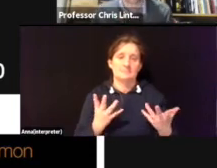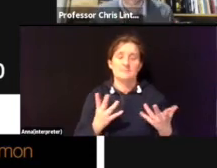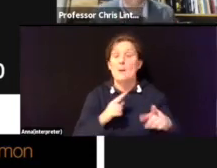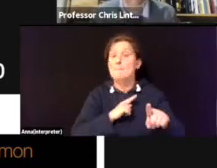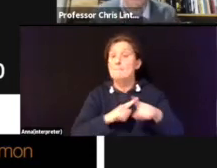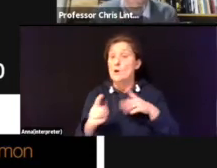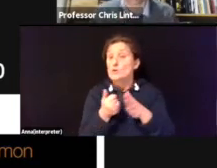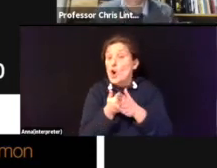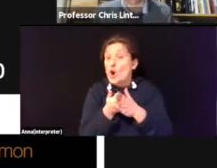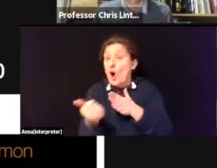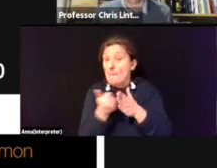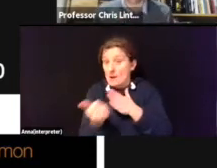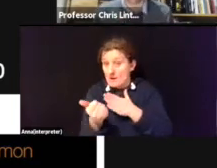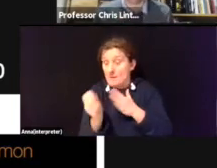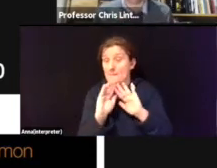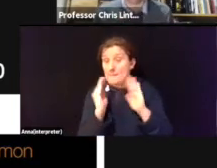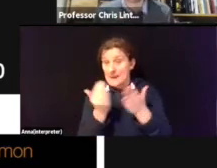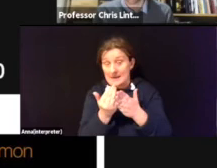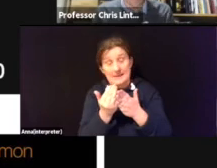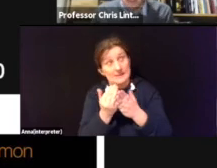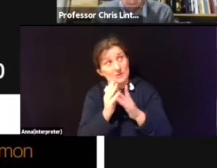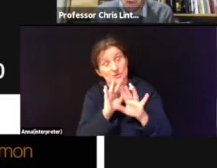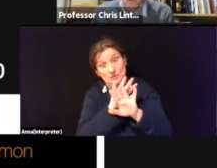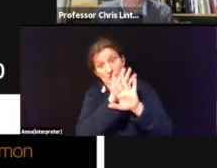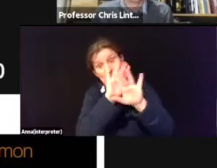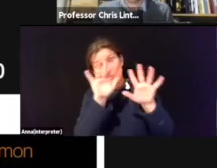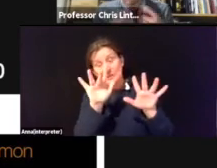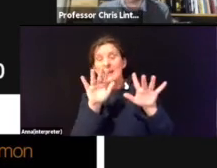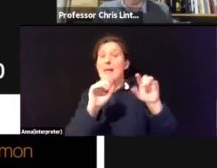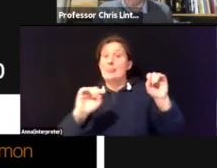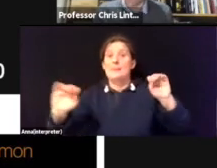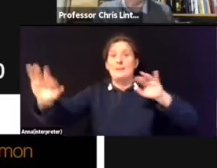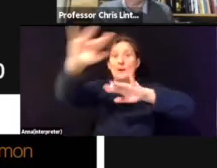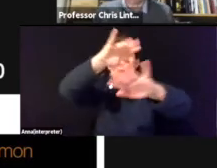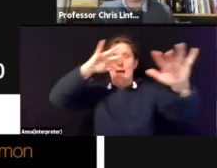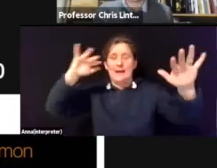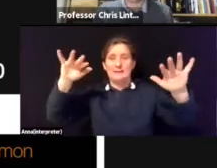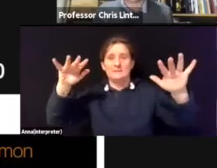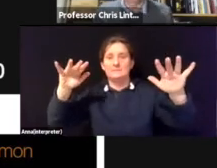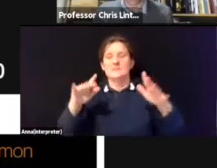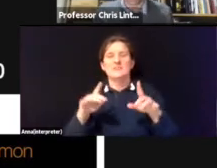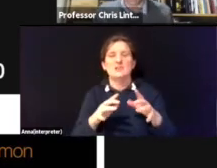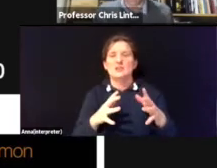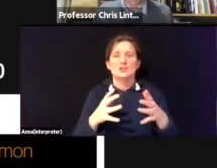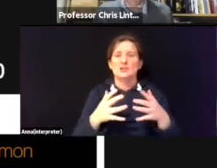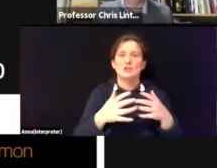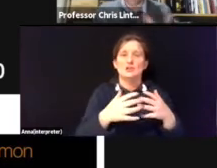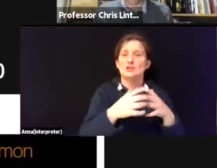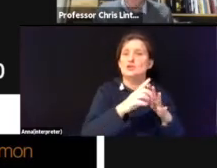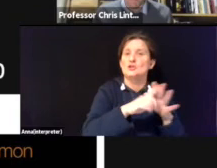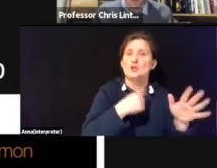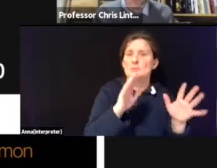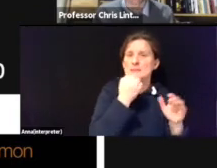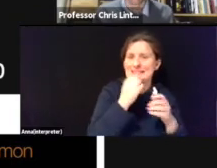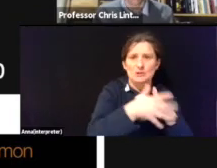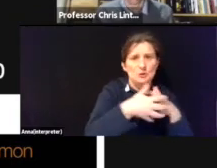common type of planet in the solar system, sorry, in the Milky Way, isn't a Jupiter-sized planet, but nor is it an Earth-sized planet. It's sort